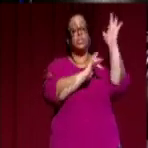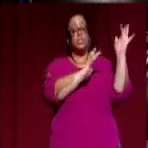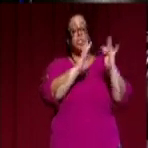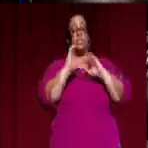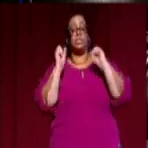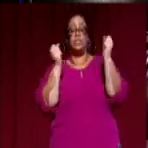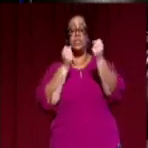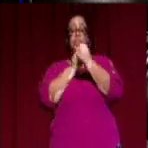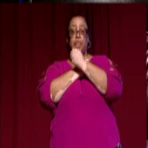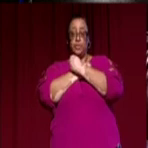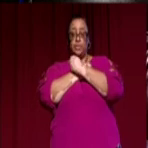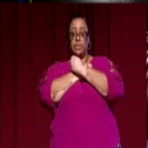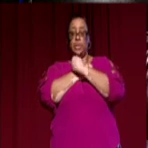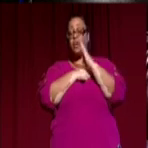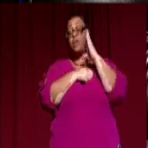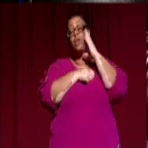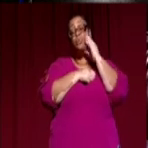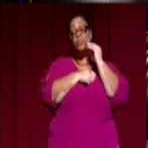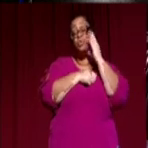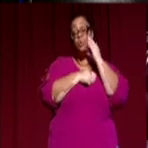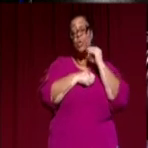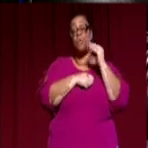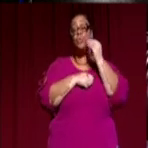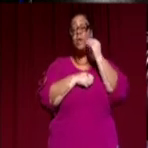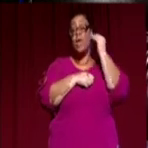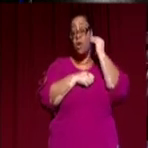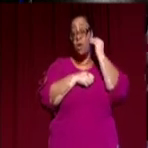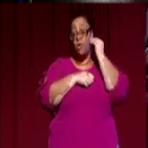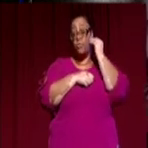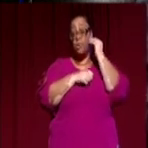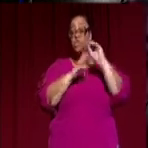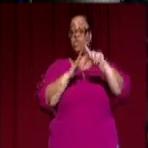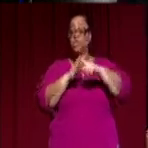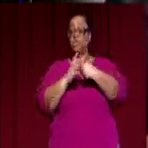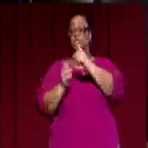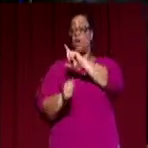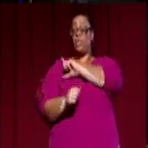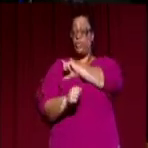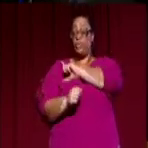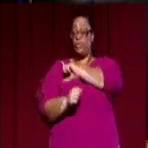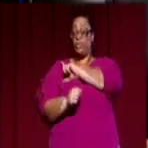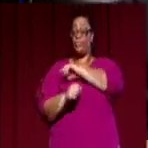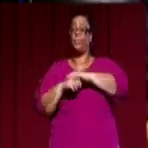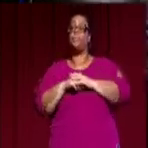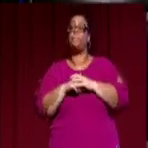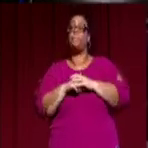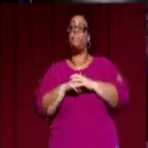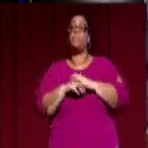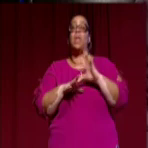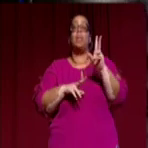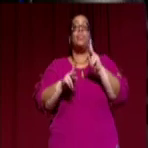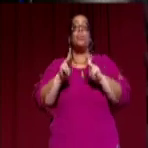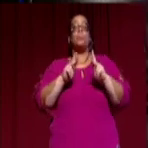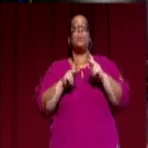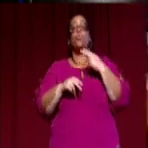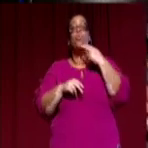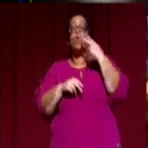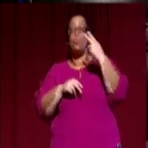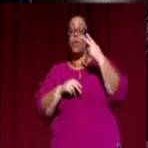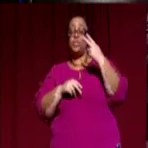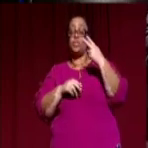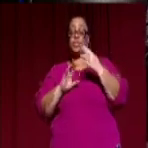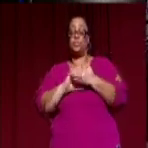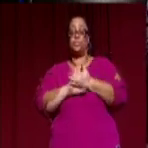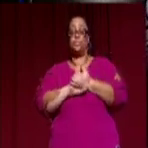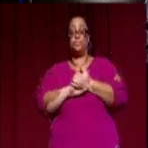I don't care what you're going through at home, Jesus loves you. And so, Lachelle, let's start with you. There are people who are watching us. People are watching